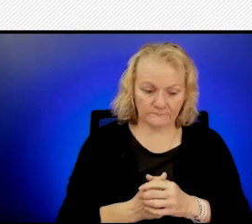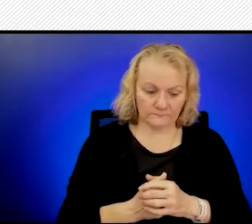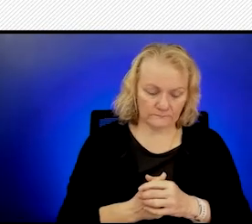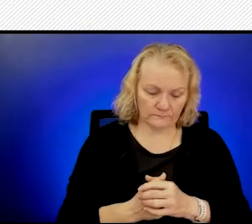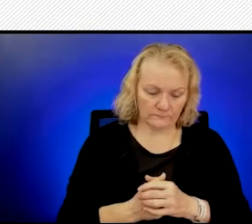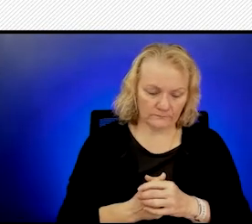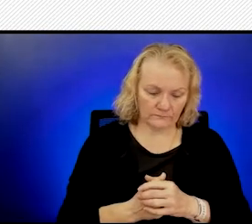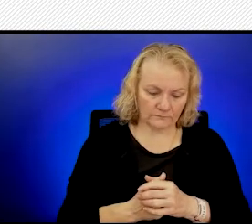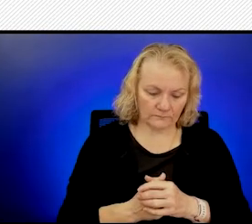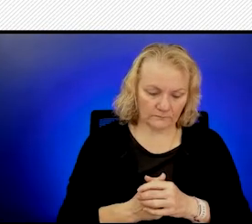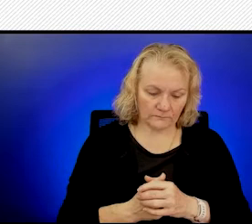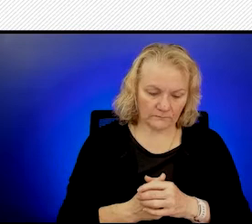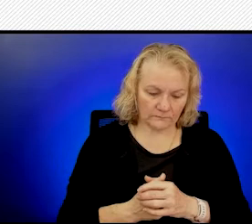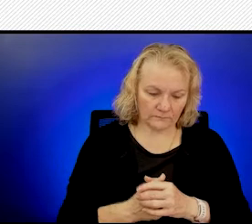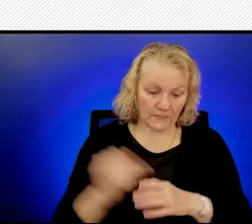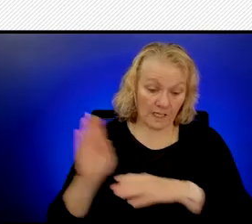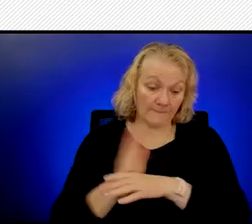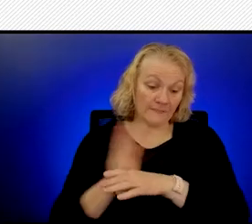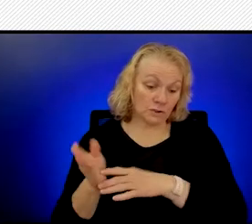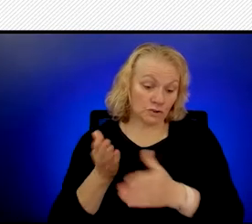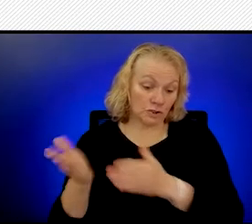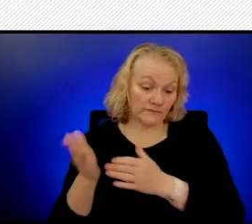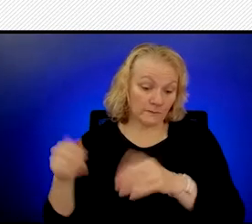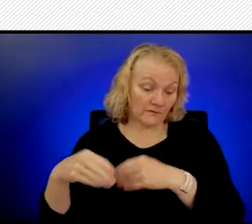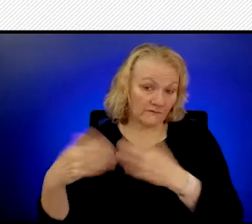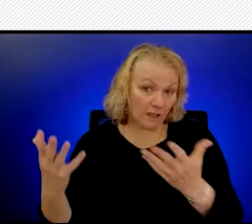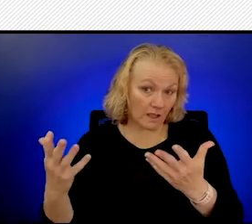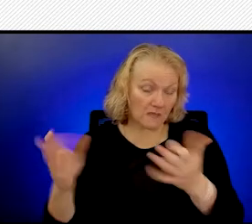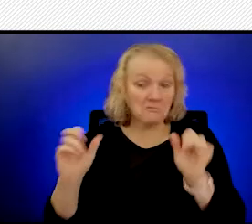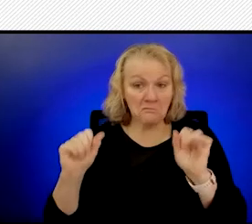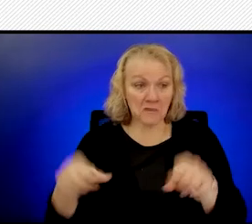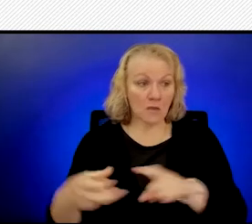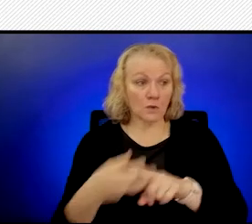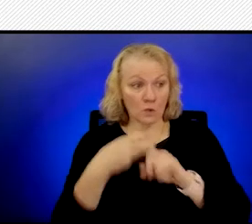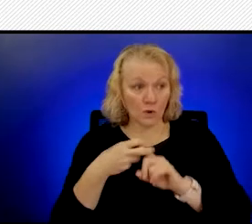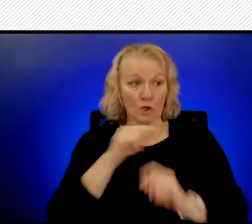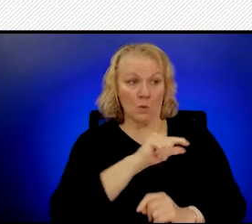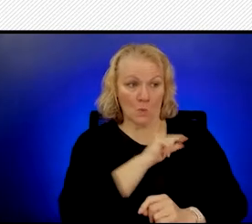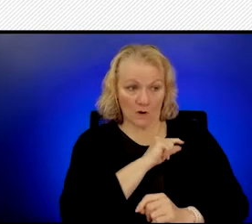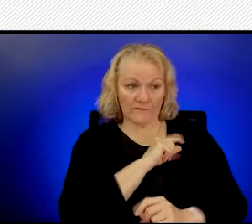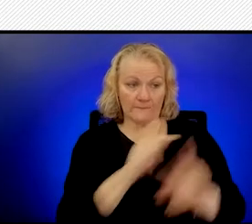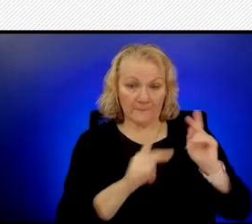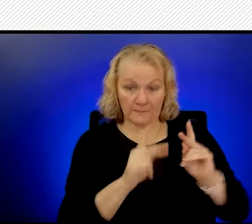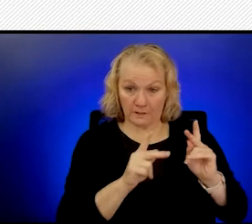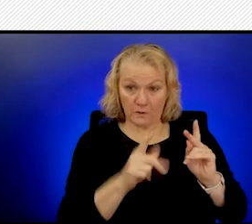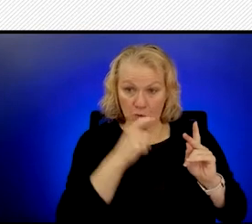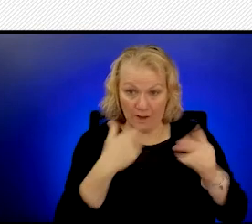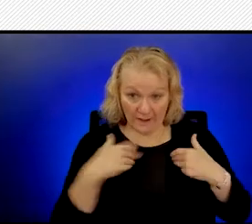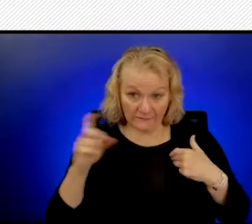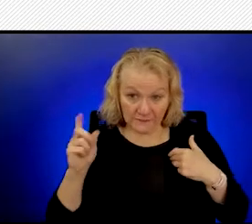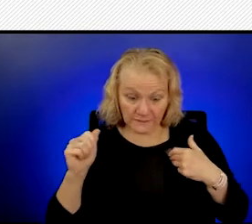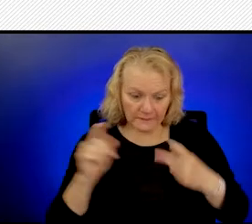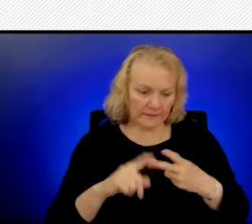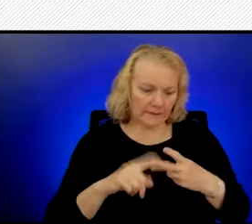So the business services that we provide, we can recruit qualified applicants with disabilities. We